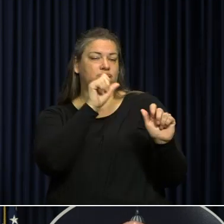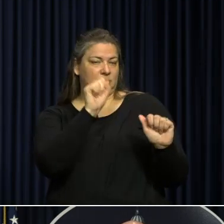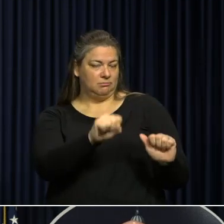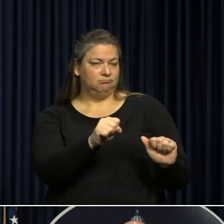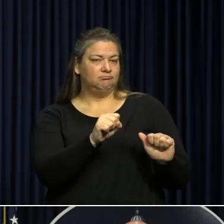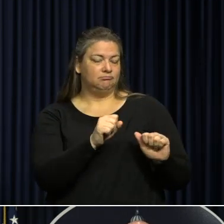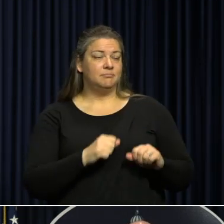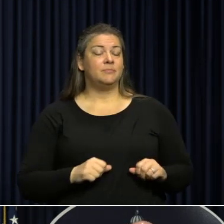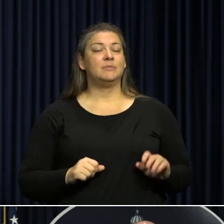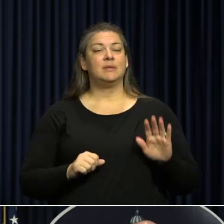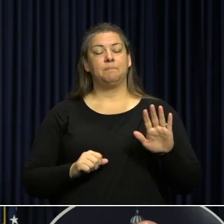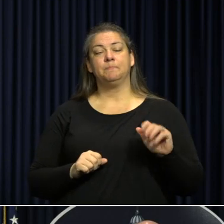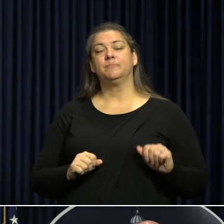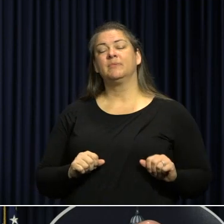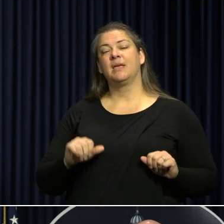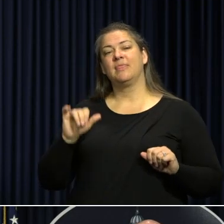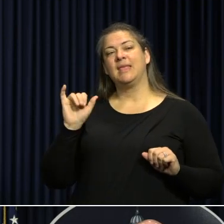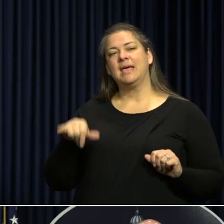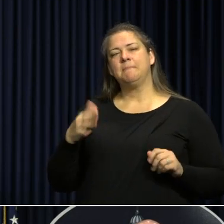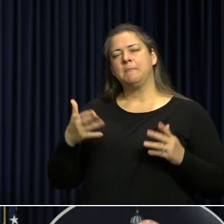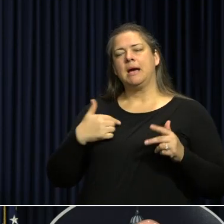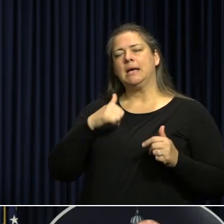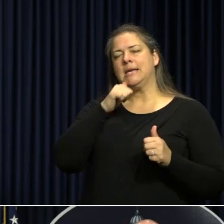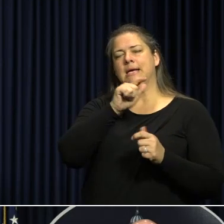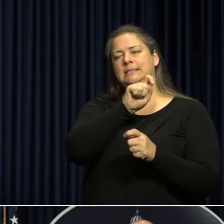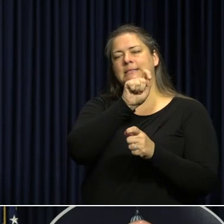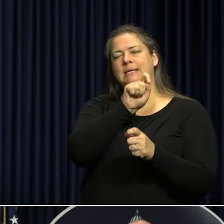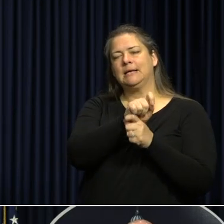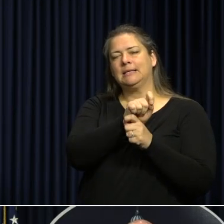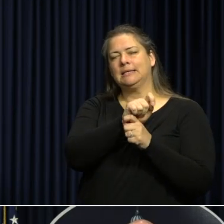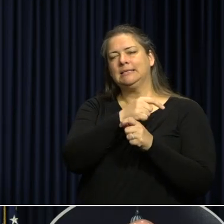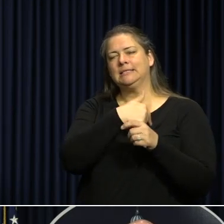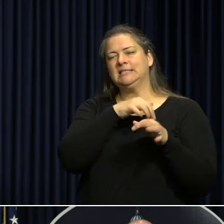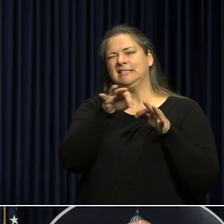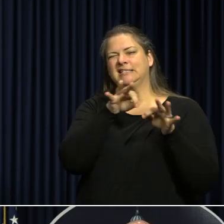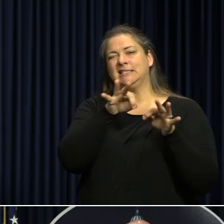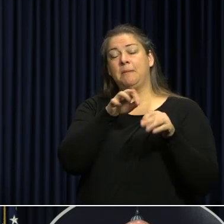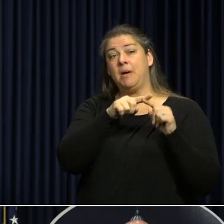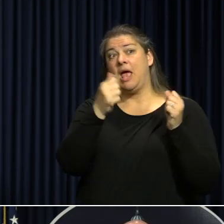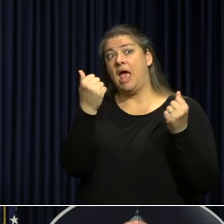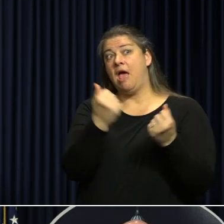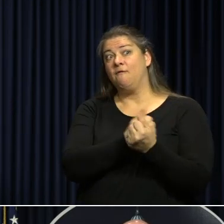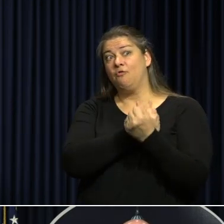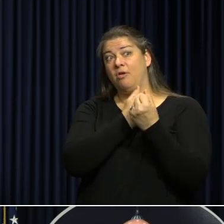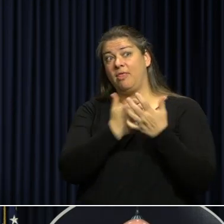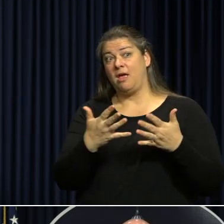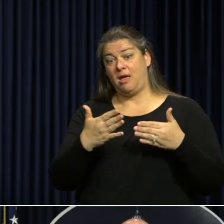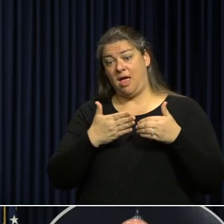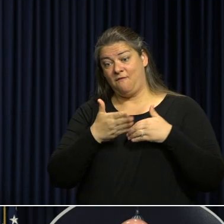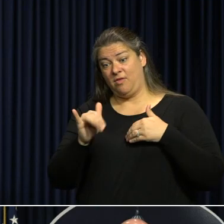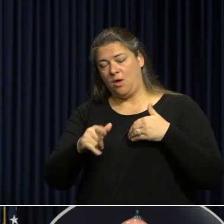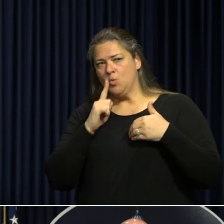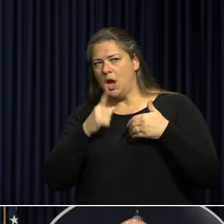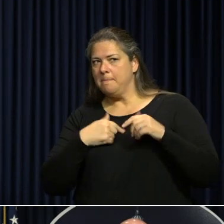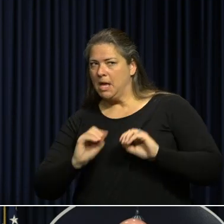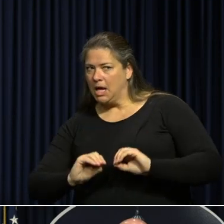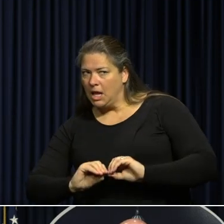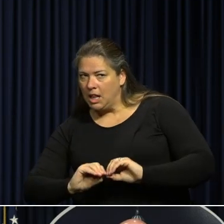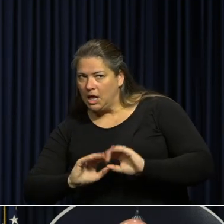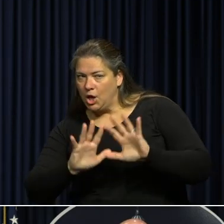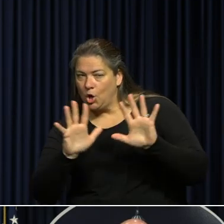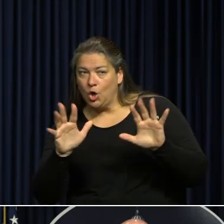one of the things that I was perhaps imprecise on the slide deck, but everything subsequent to this has been very clear. This does